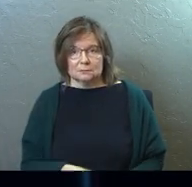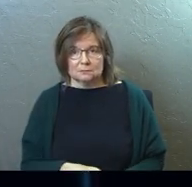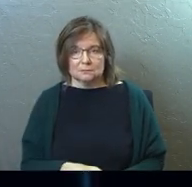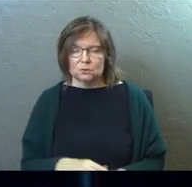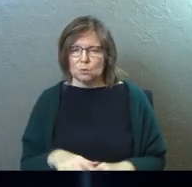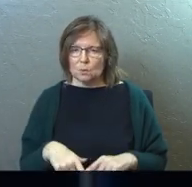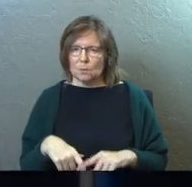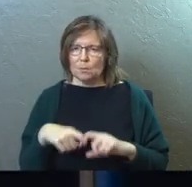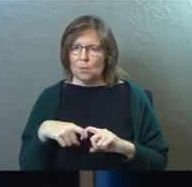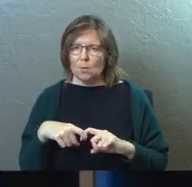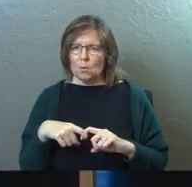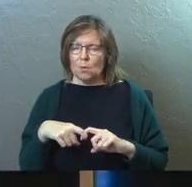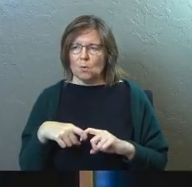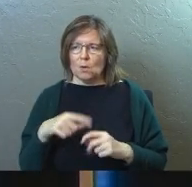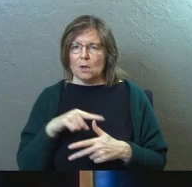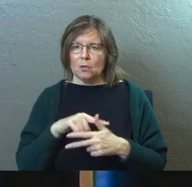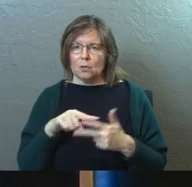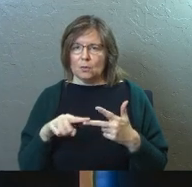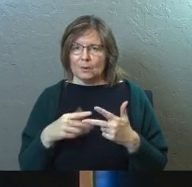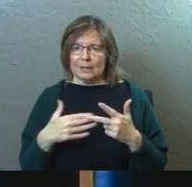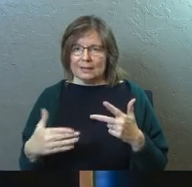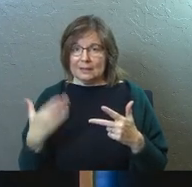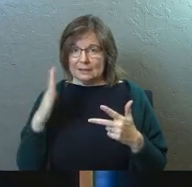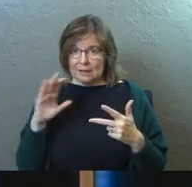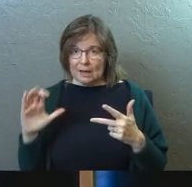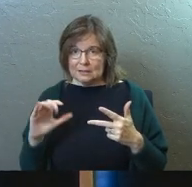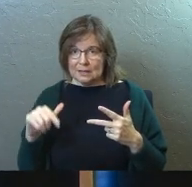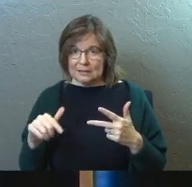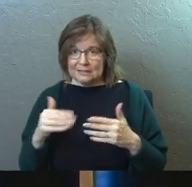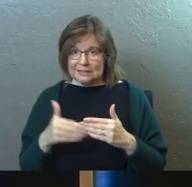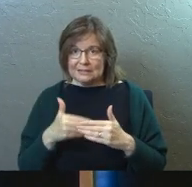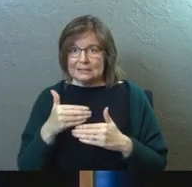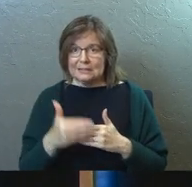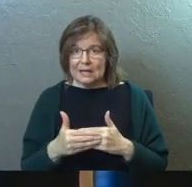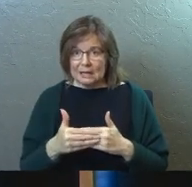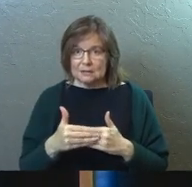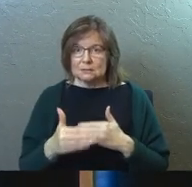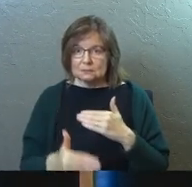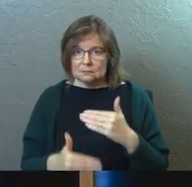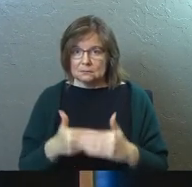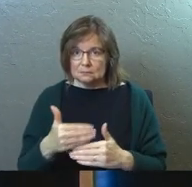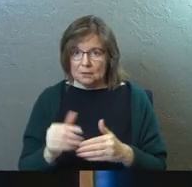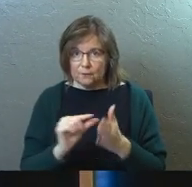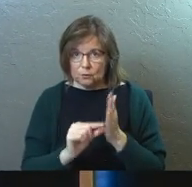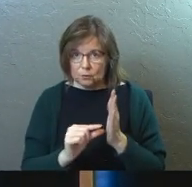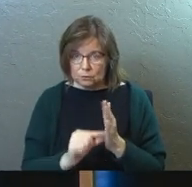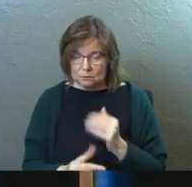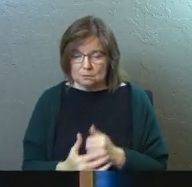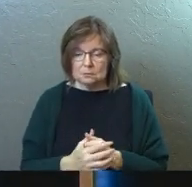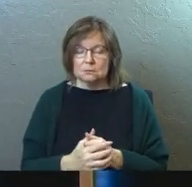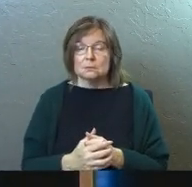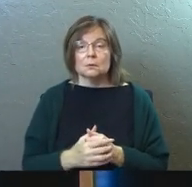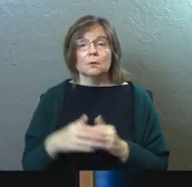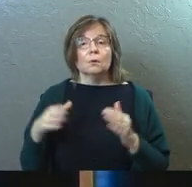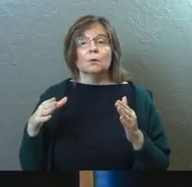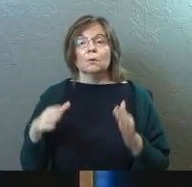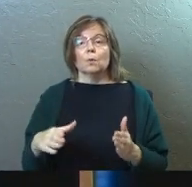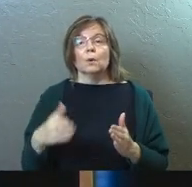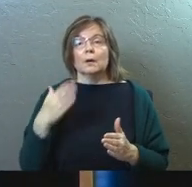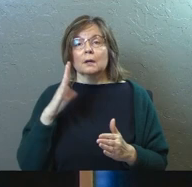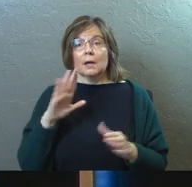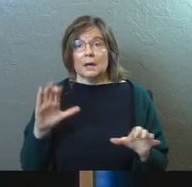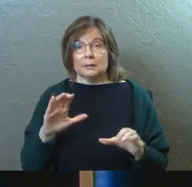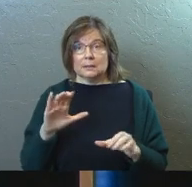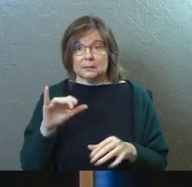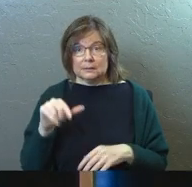And I'm going to pause there. There's three things that God does in this next sequence of verses here. And the way that